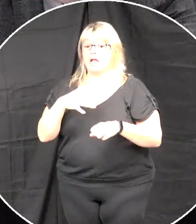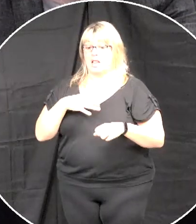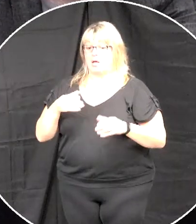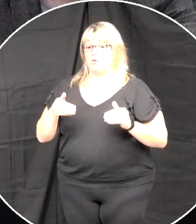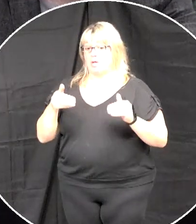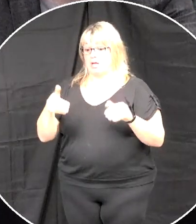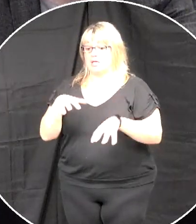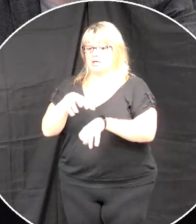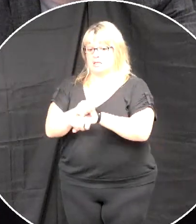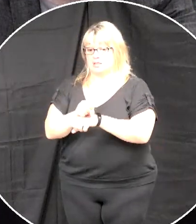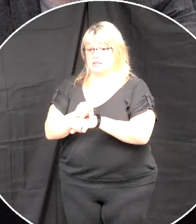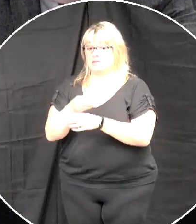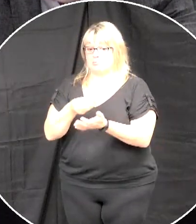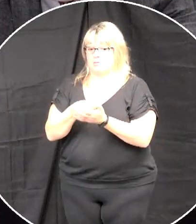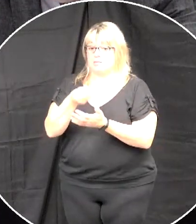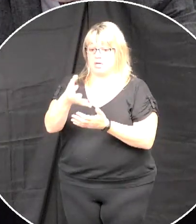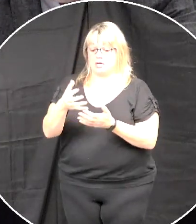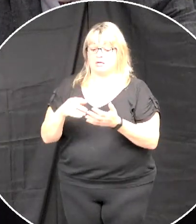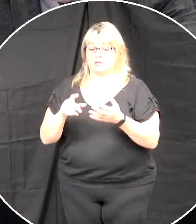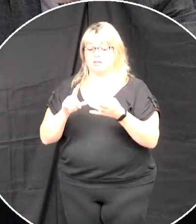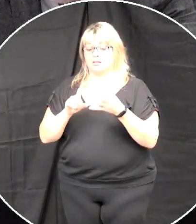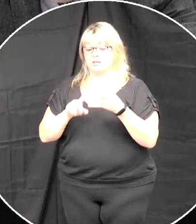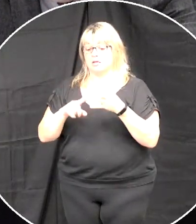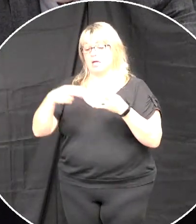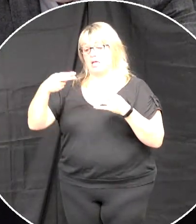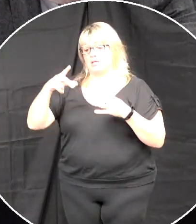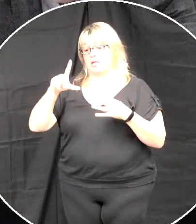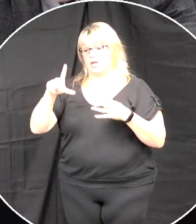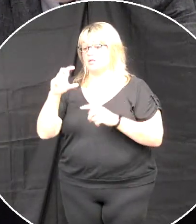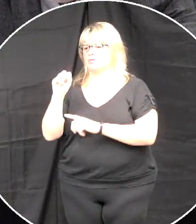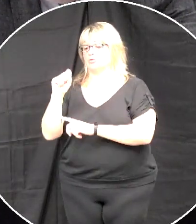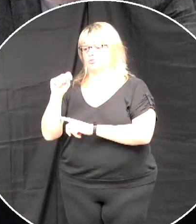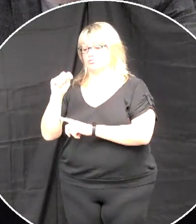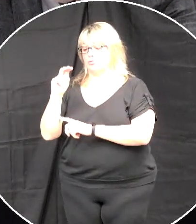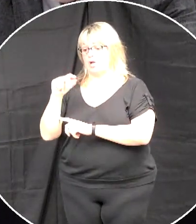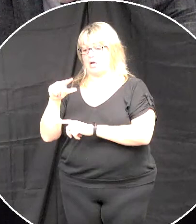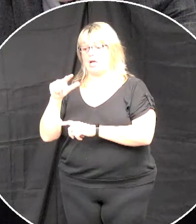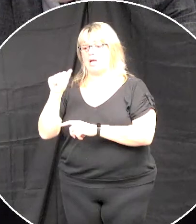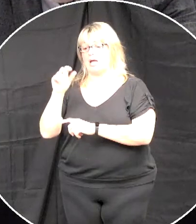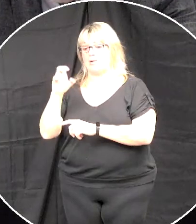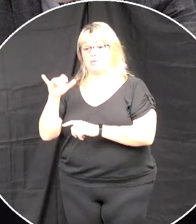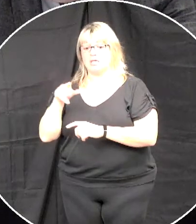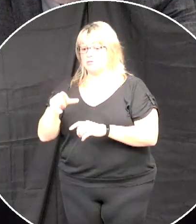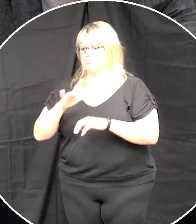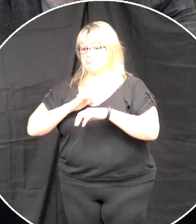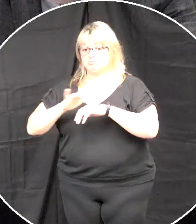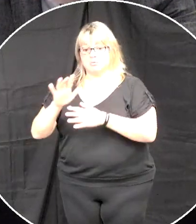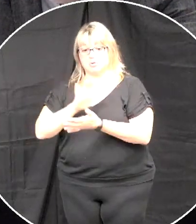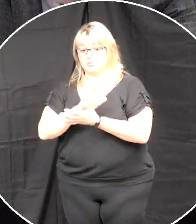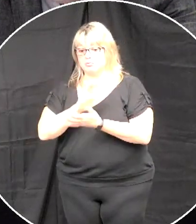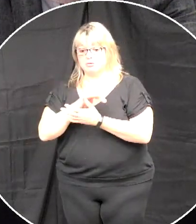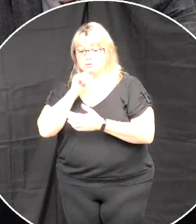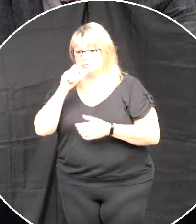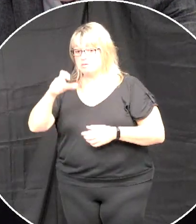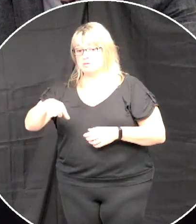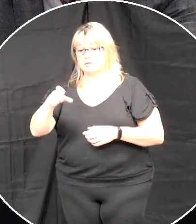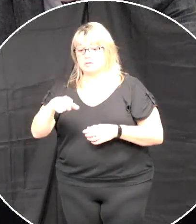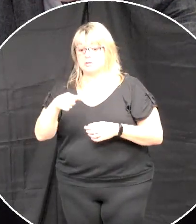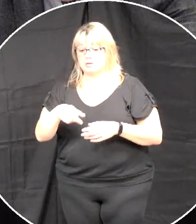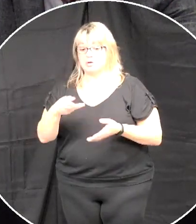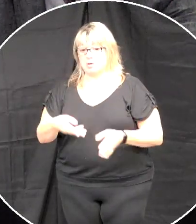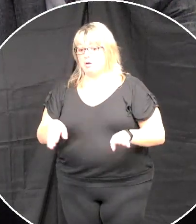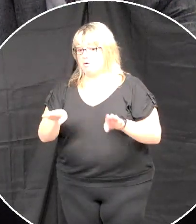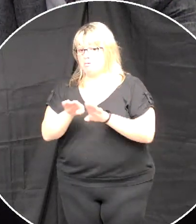proceed. H.L. Strong Academy is another vacant school, no longer required, that was